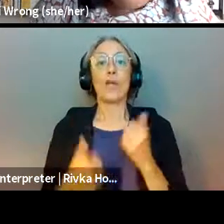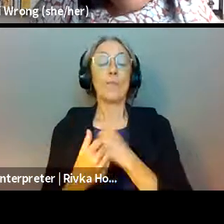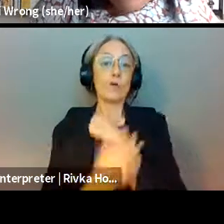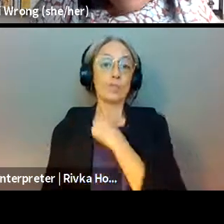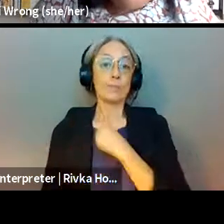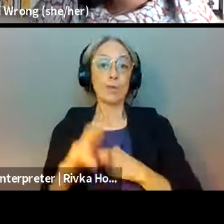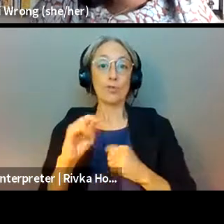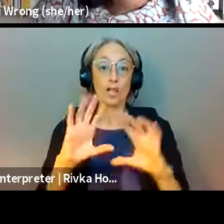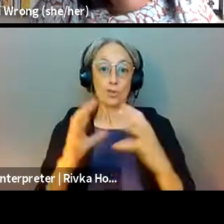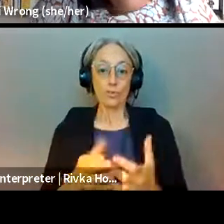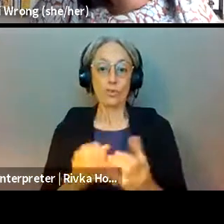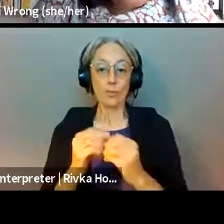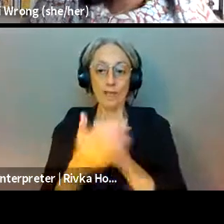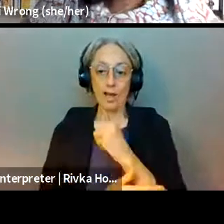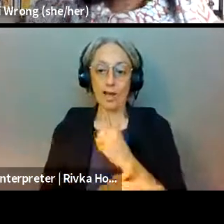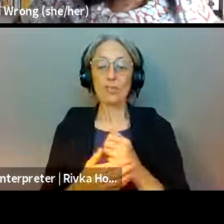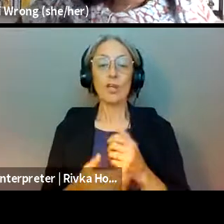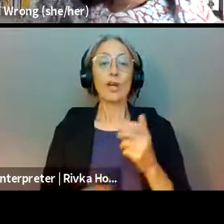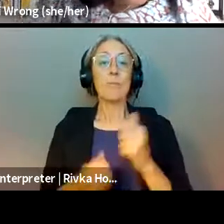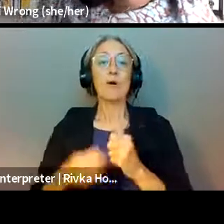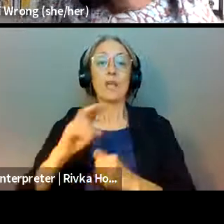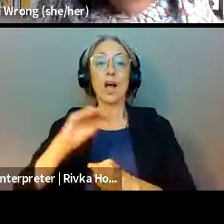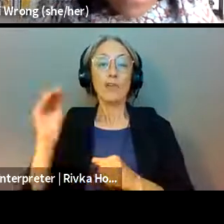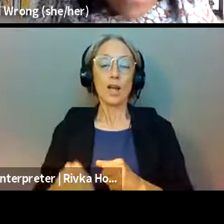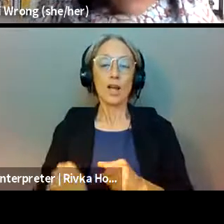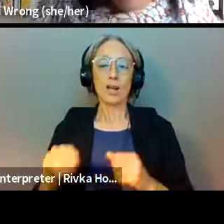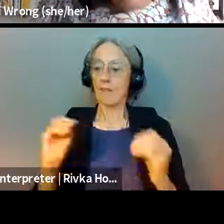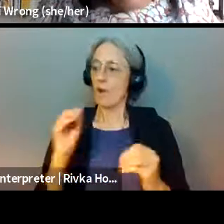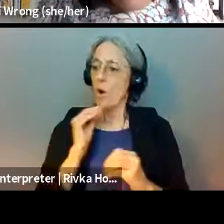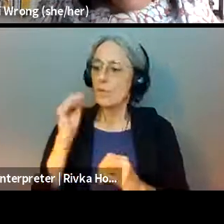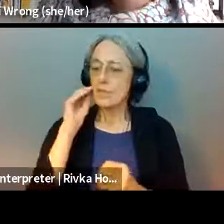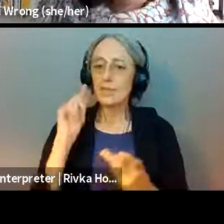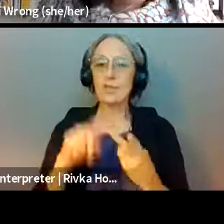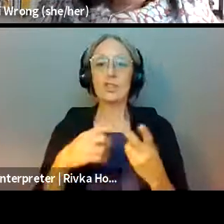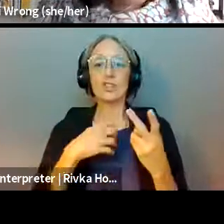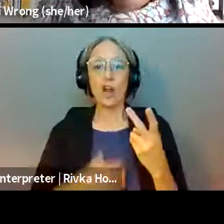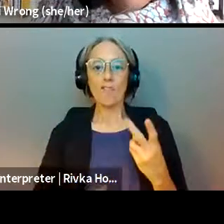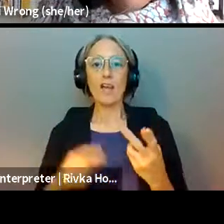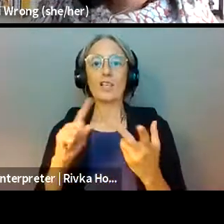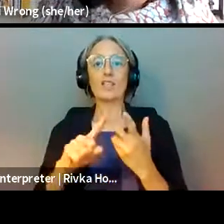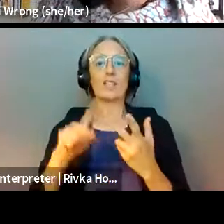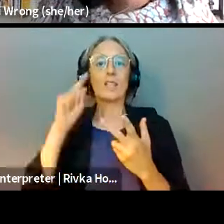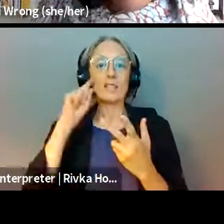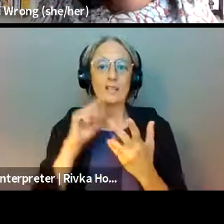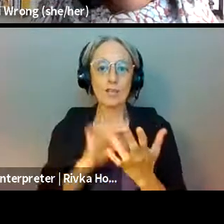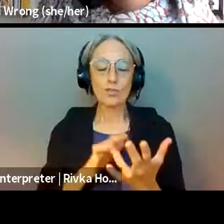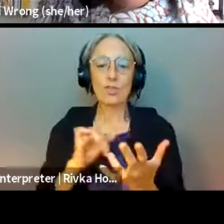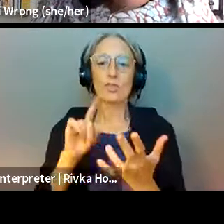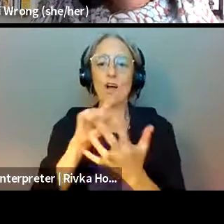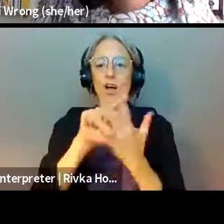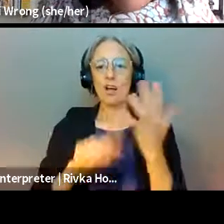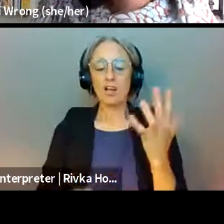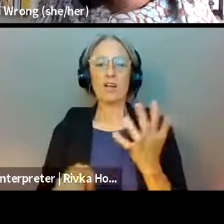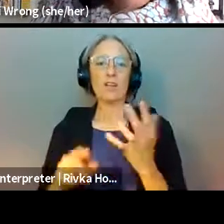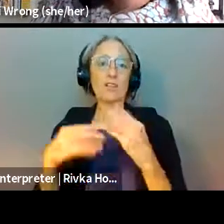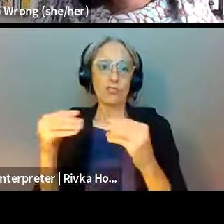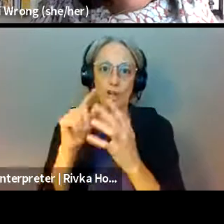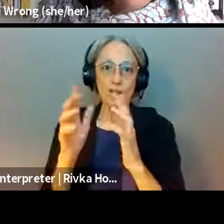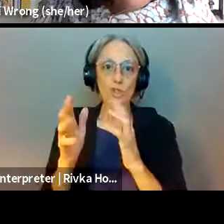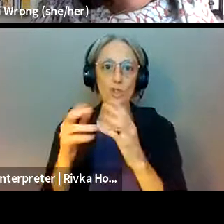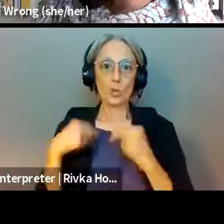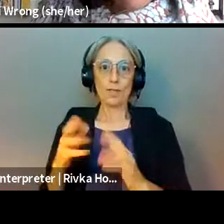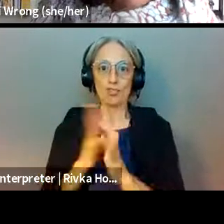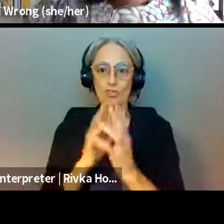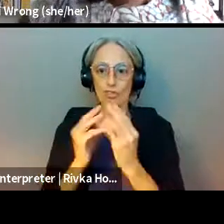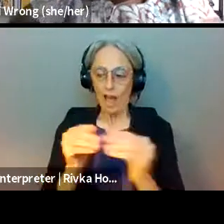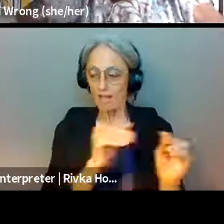highest rates of houselessness, starvation, sexual assault, trafficking, incarceration, and so much more. We were struggling